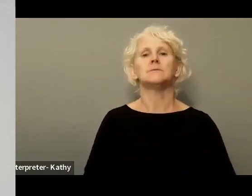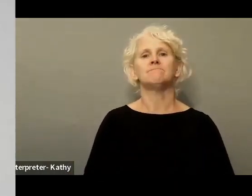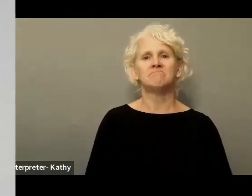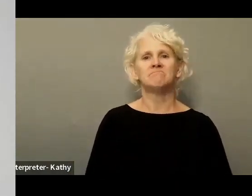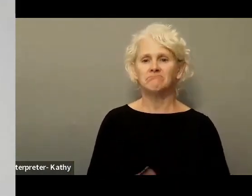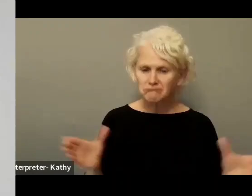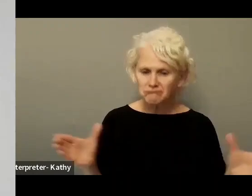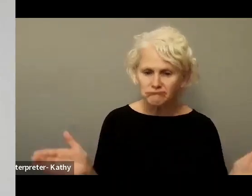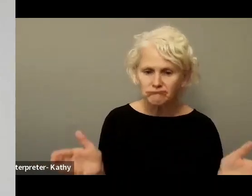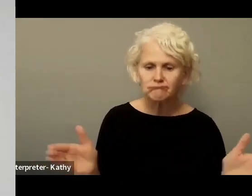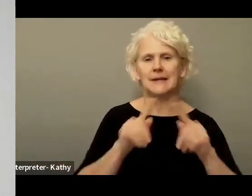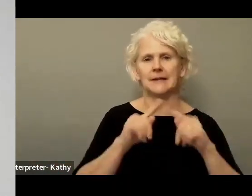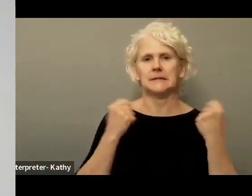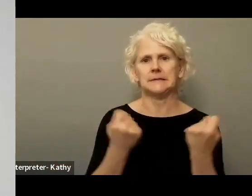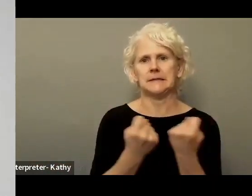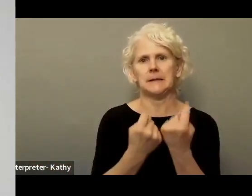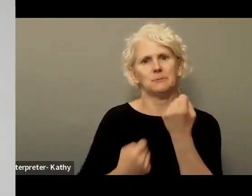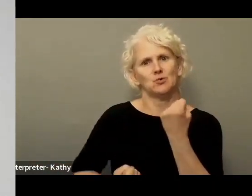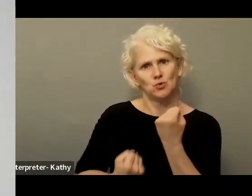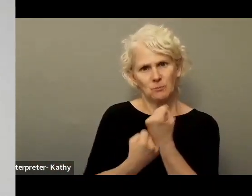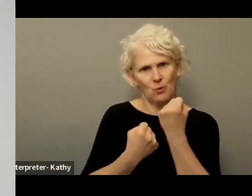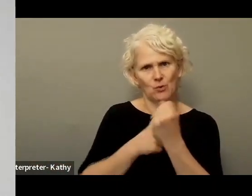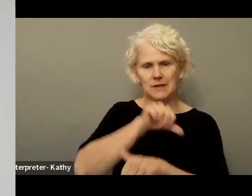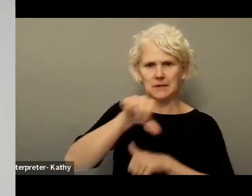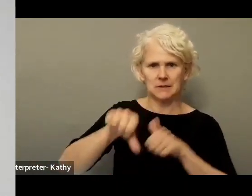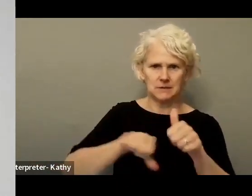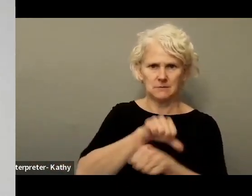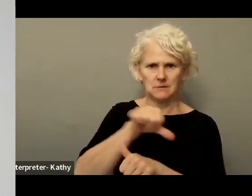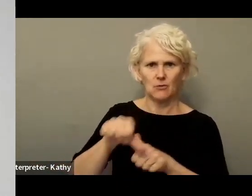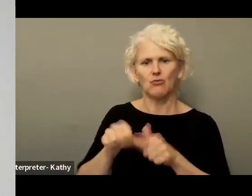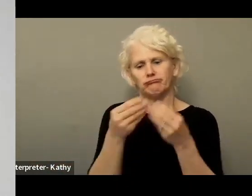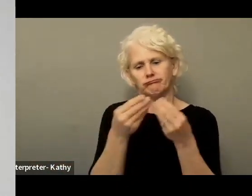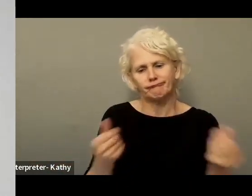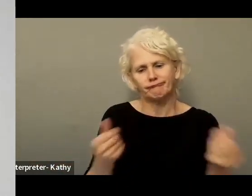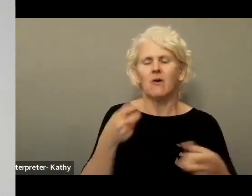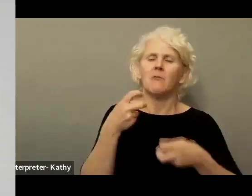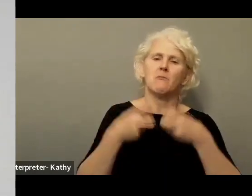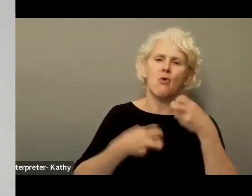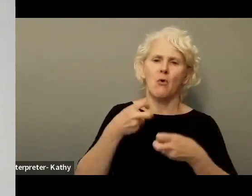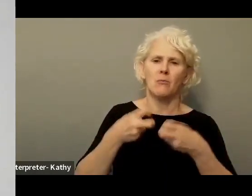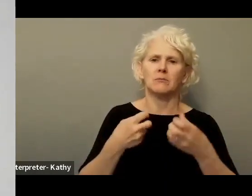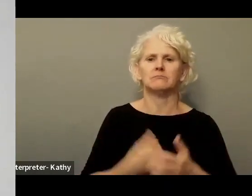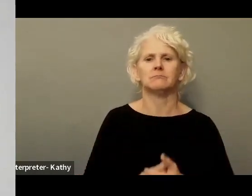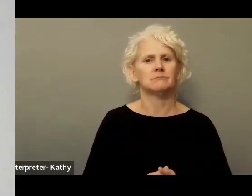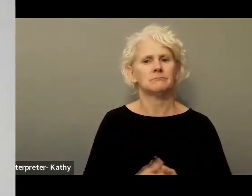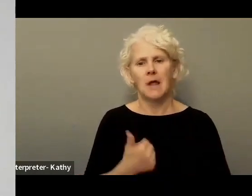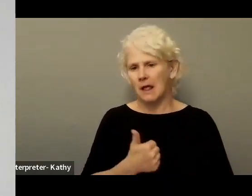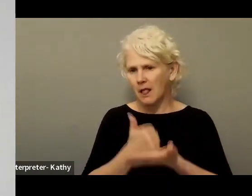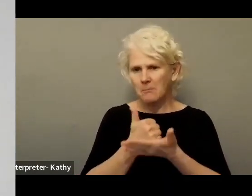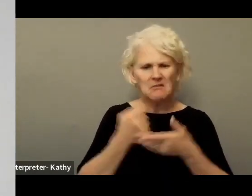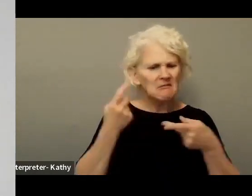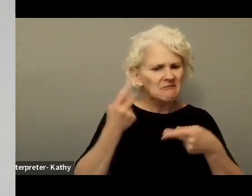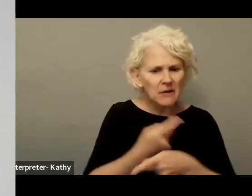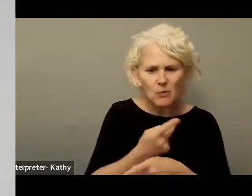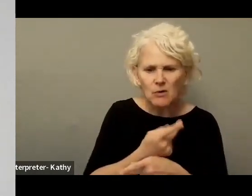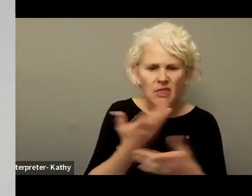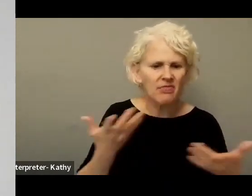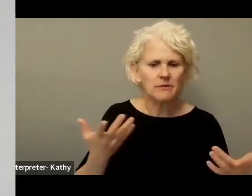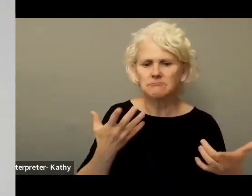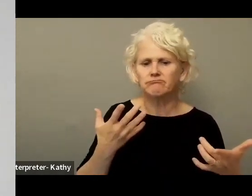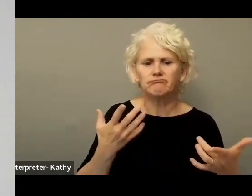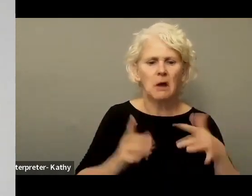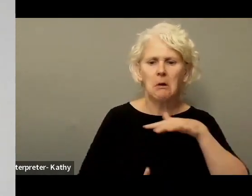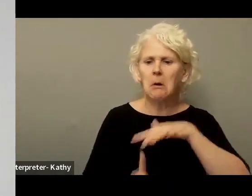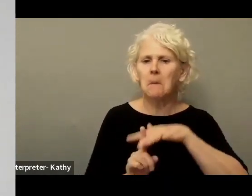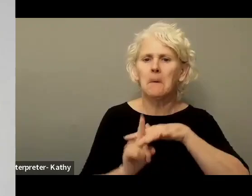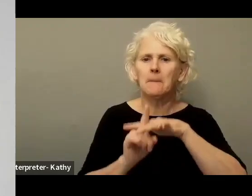team, and they have each other's backs, and working through those problems and helping kind of just navigate some of the things that come up. We